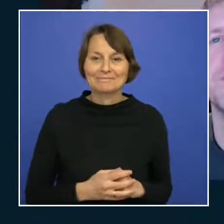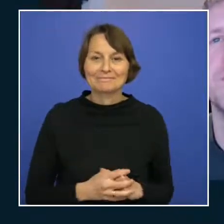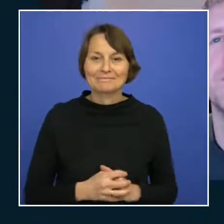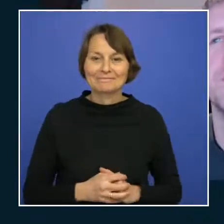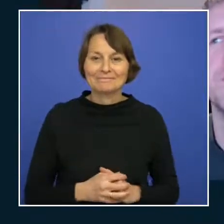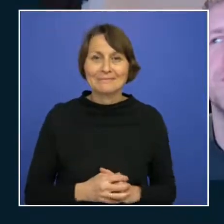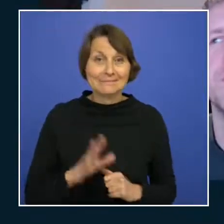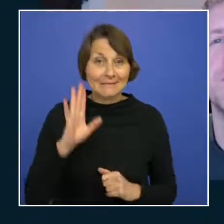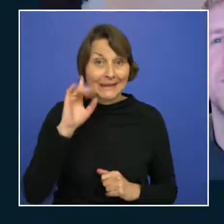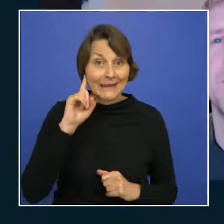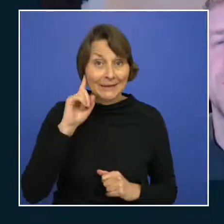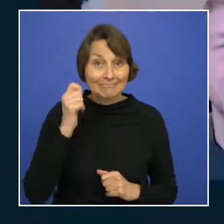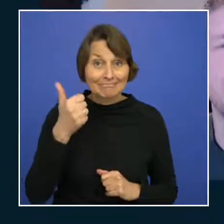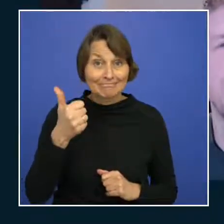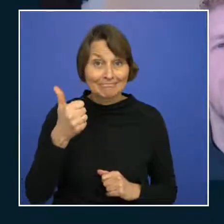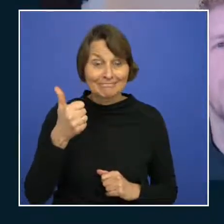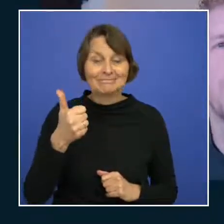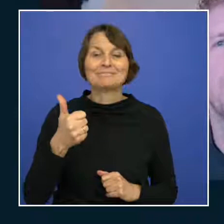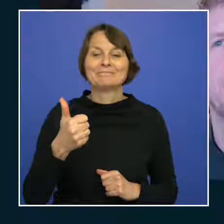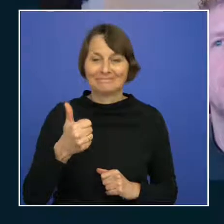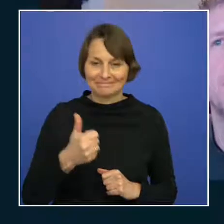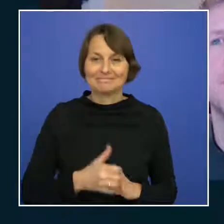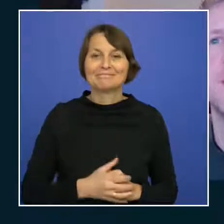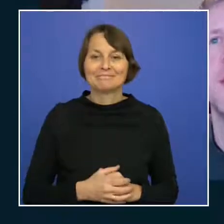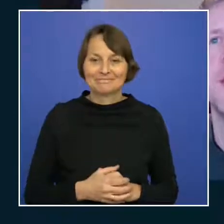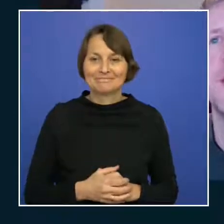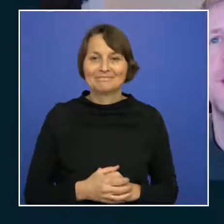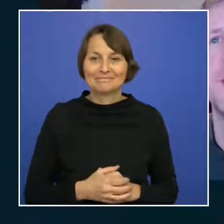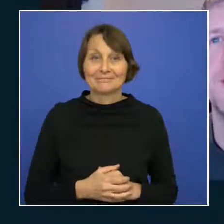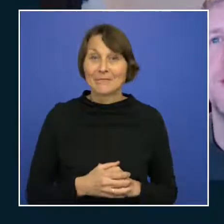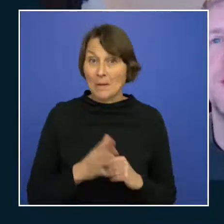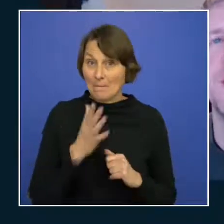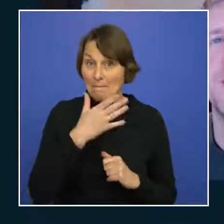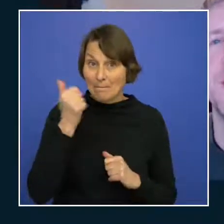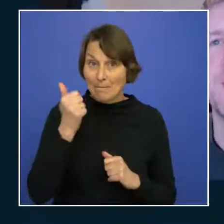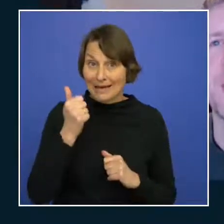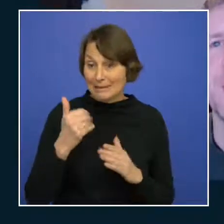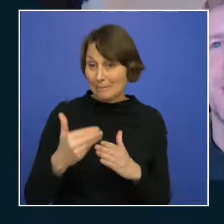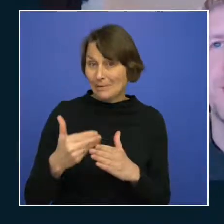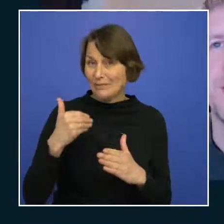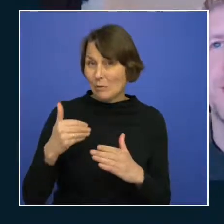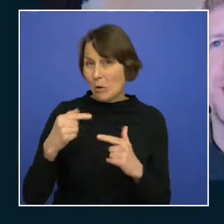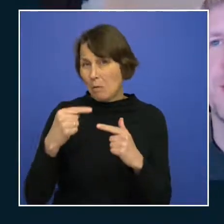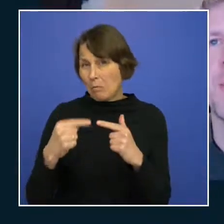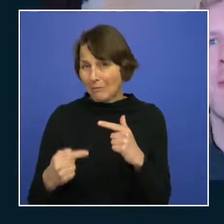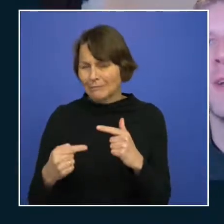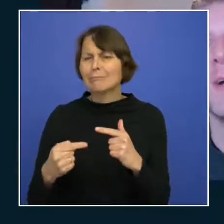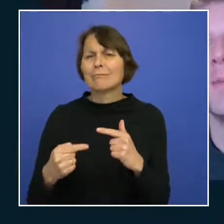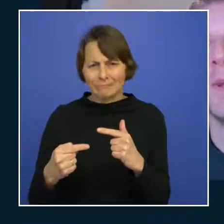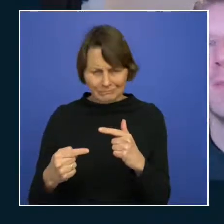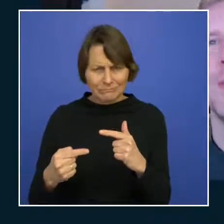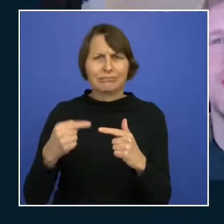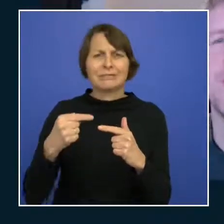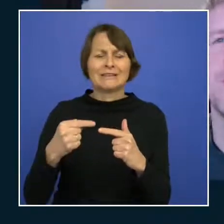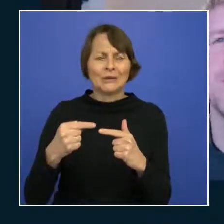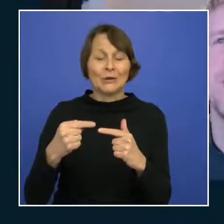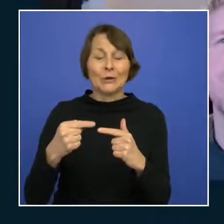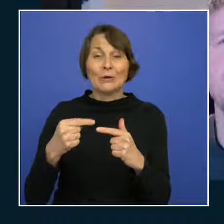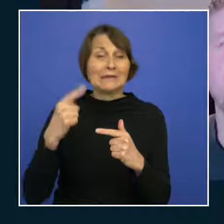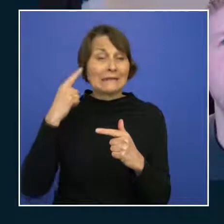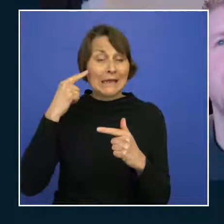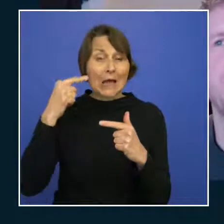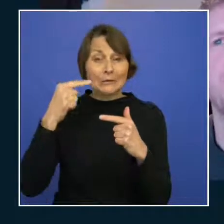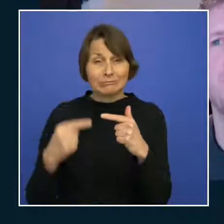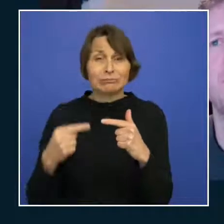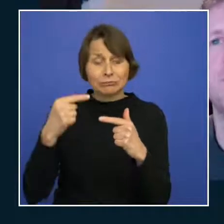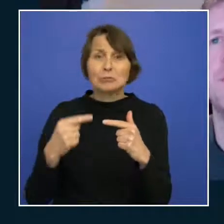can you hear me too? Yes, we can. Is the network better now? Yeah, much better. Yeah, you were breaking up a lot, but it's. I think